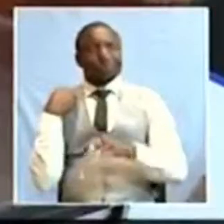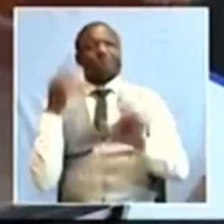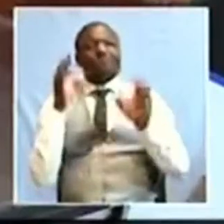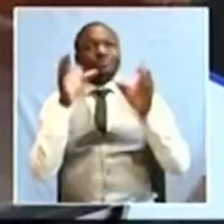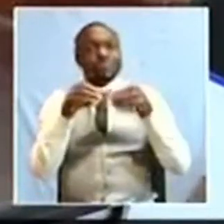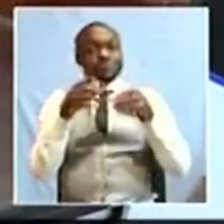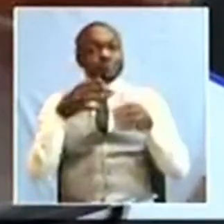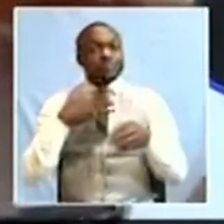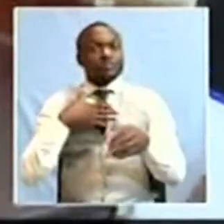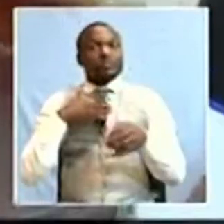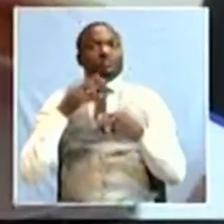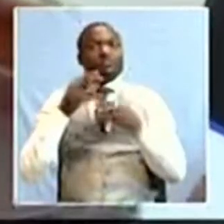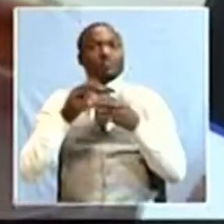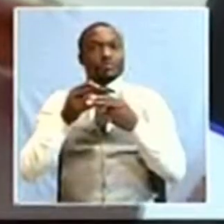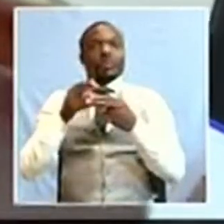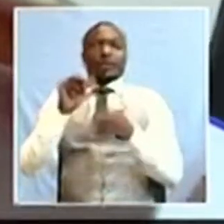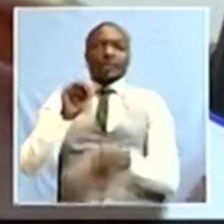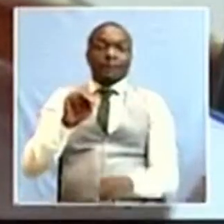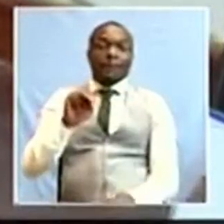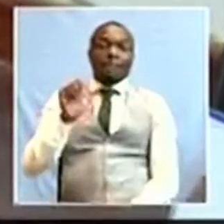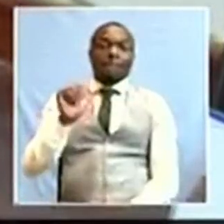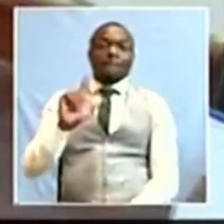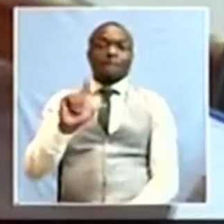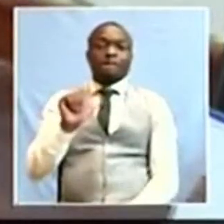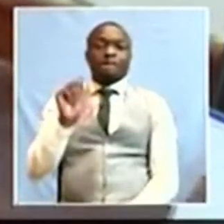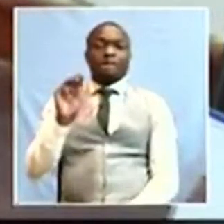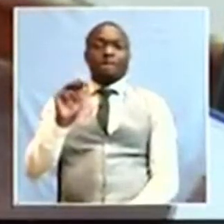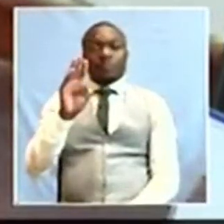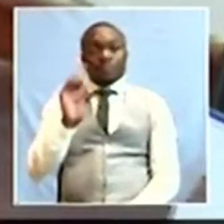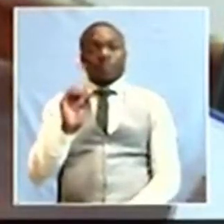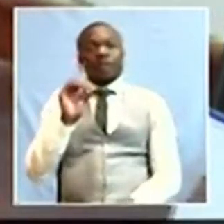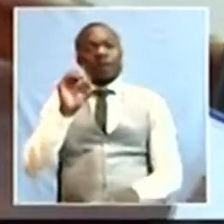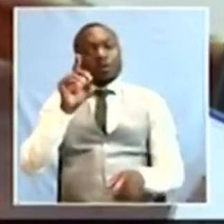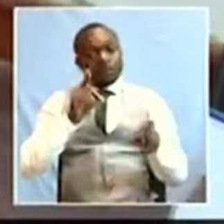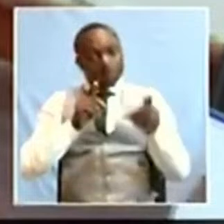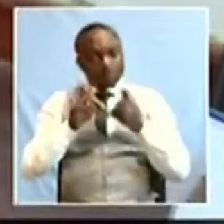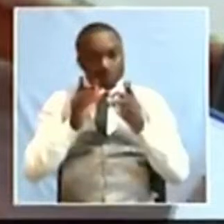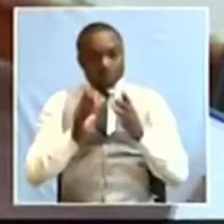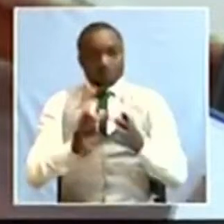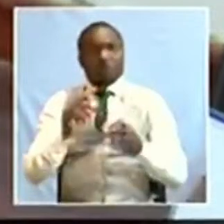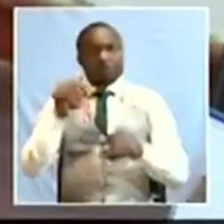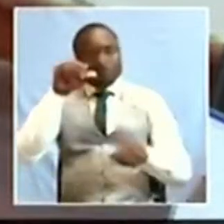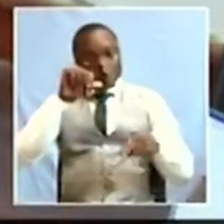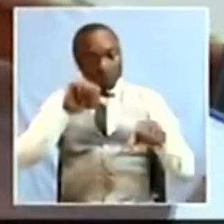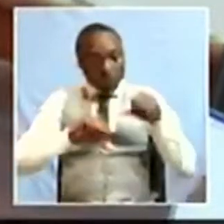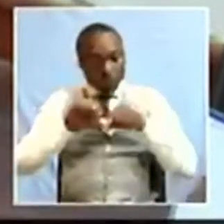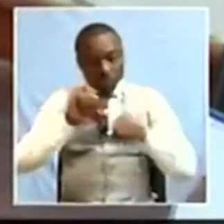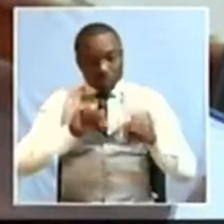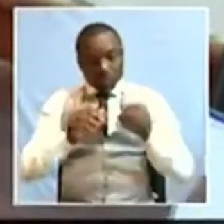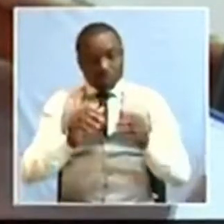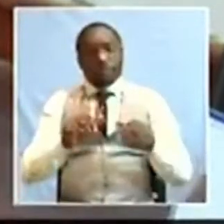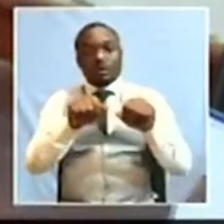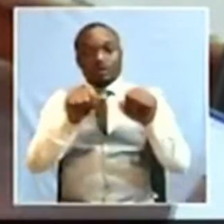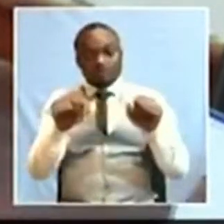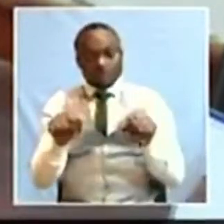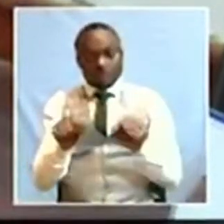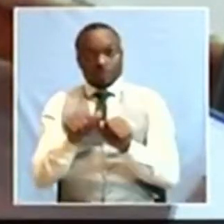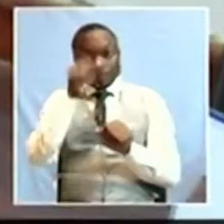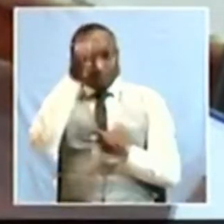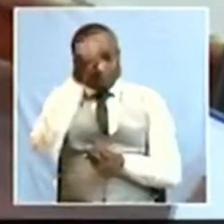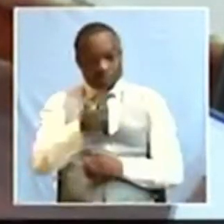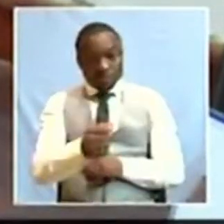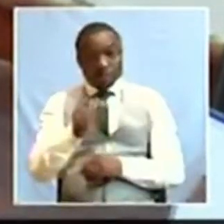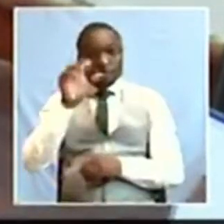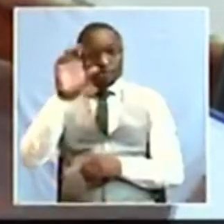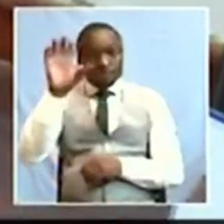name is Alphonsus Palambo. I'm the Director, Auditor General, Southern Province. I'm accompanied by other